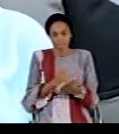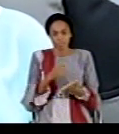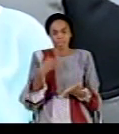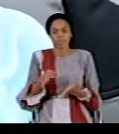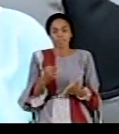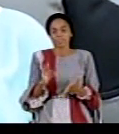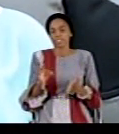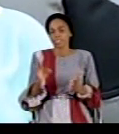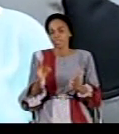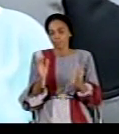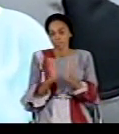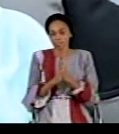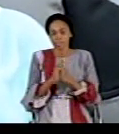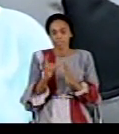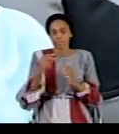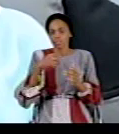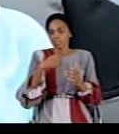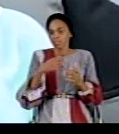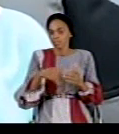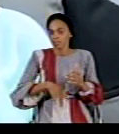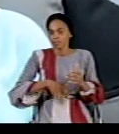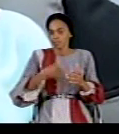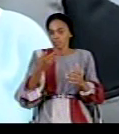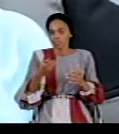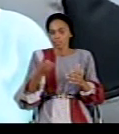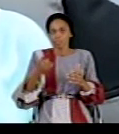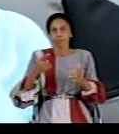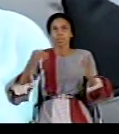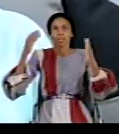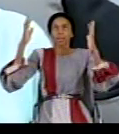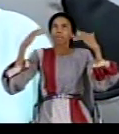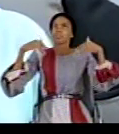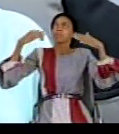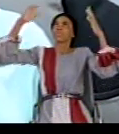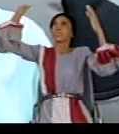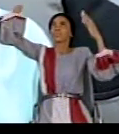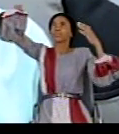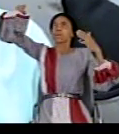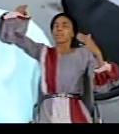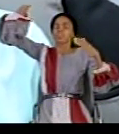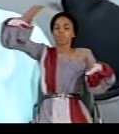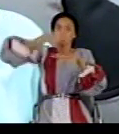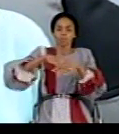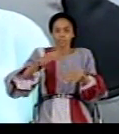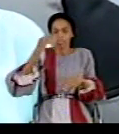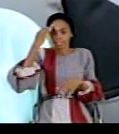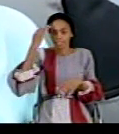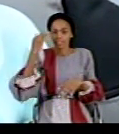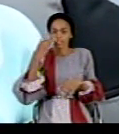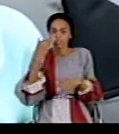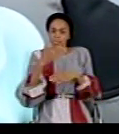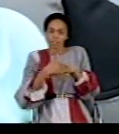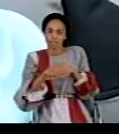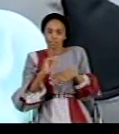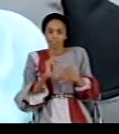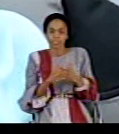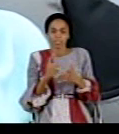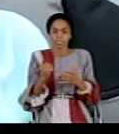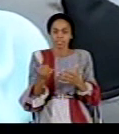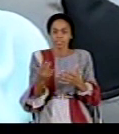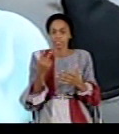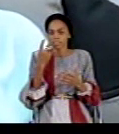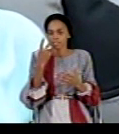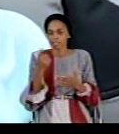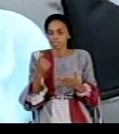felt rain, showers of rain upon my head. After that, I saw a sister, and I tapped the sister that